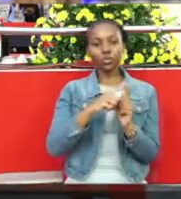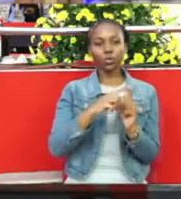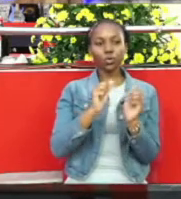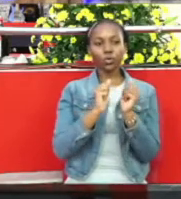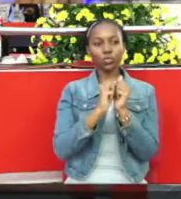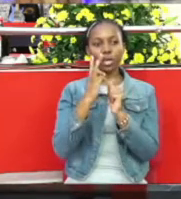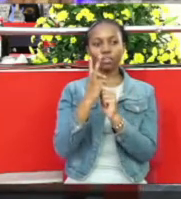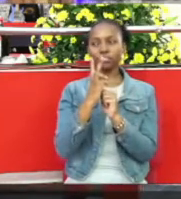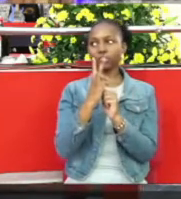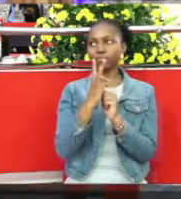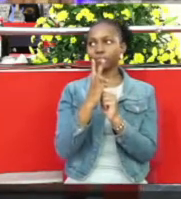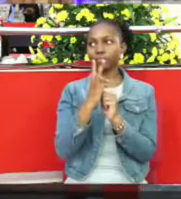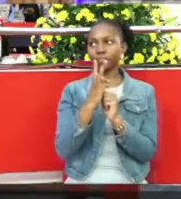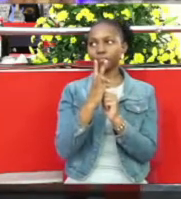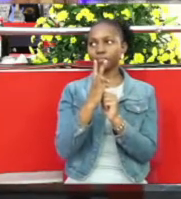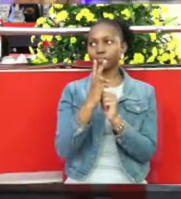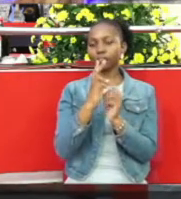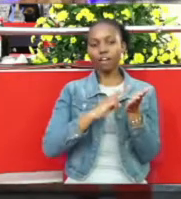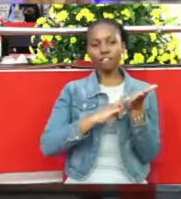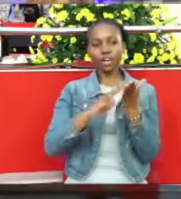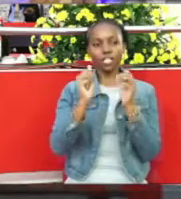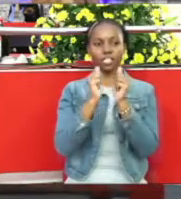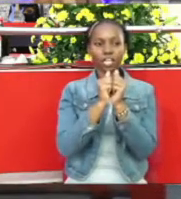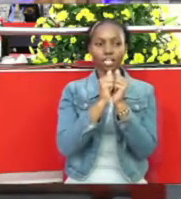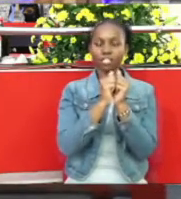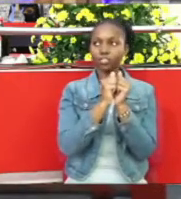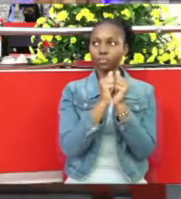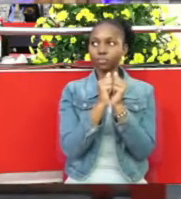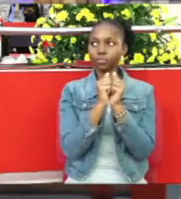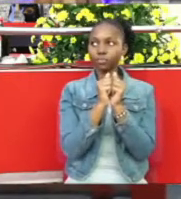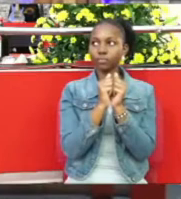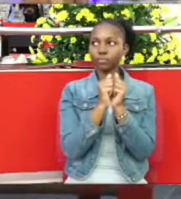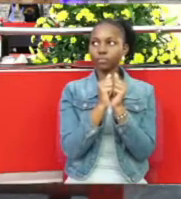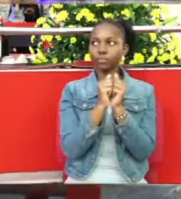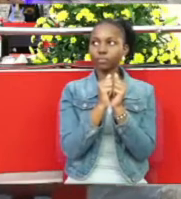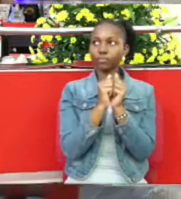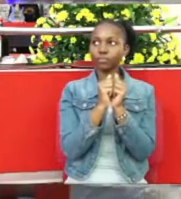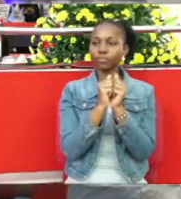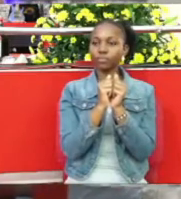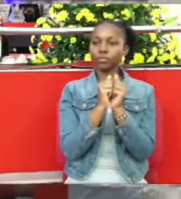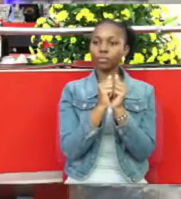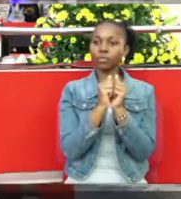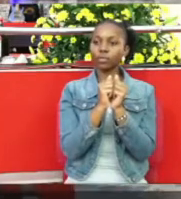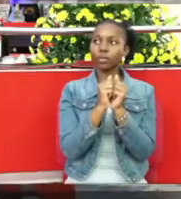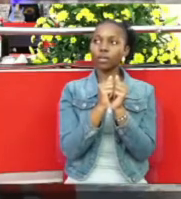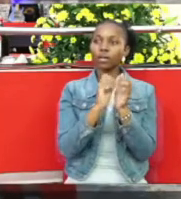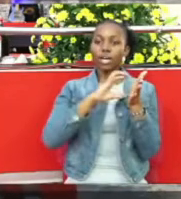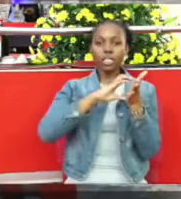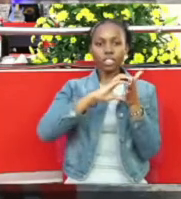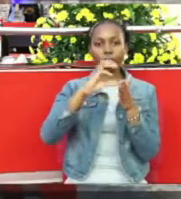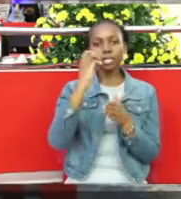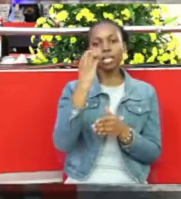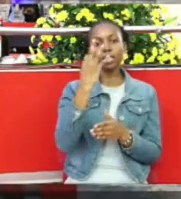at verse number 10. First Corinthians 3. Uh-huh. Wa Korintho wa kwanza 3. From verse number